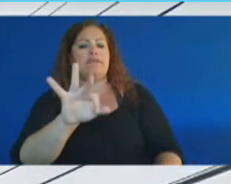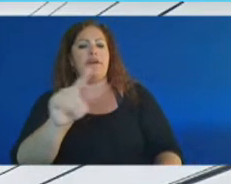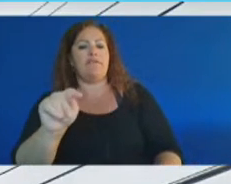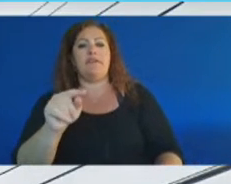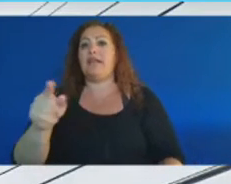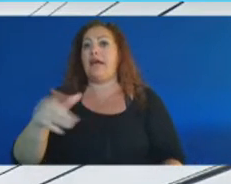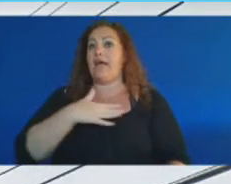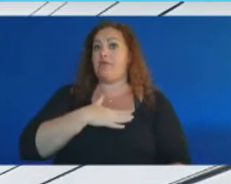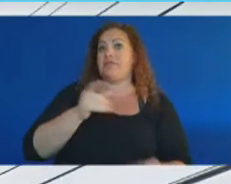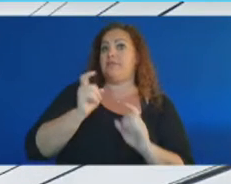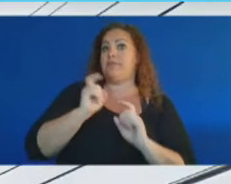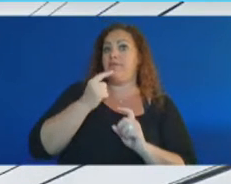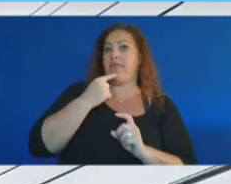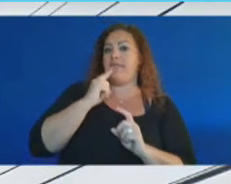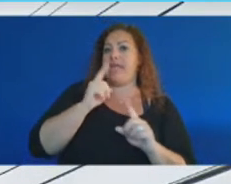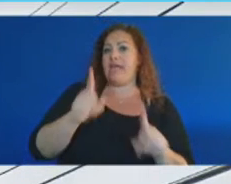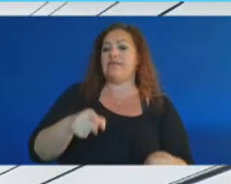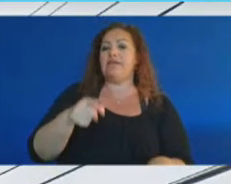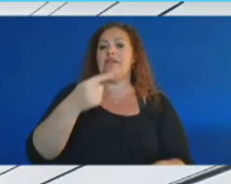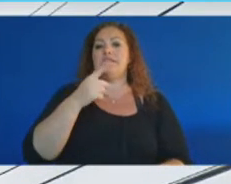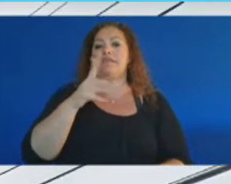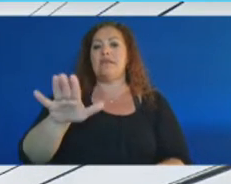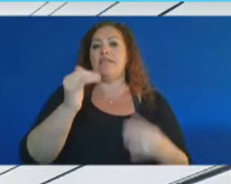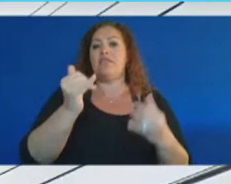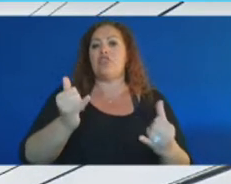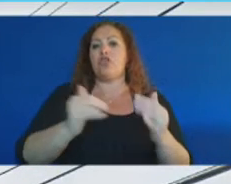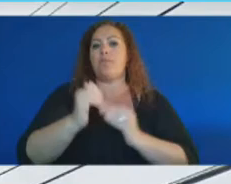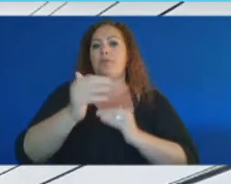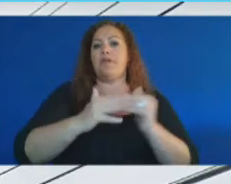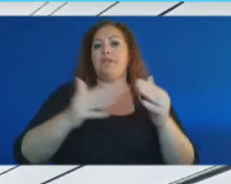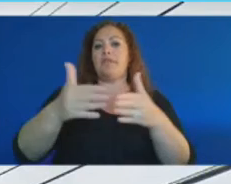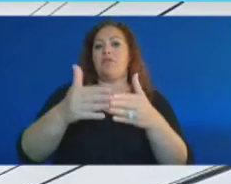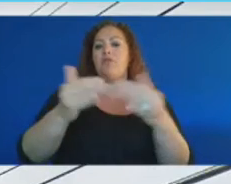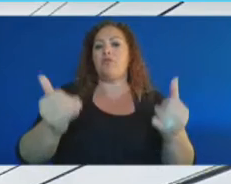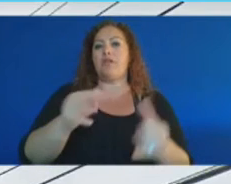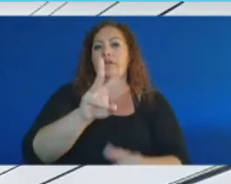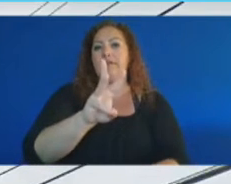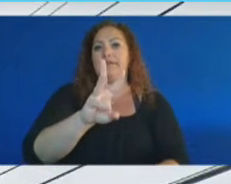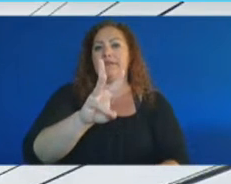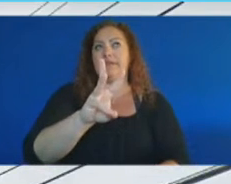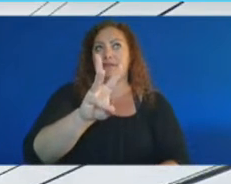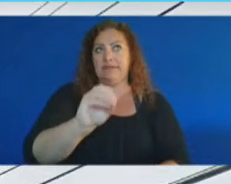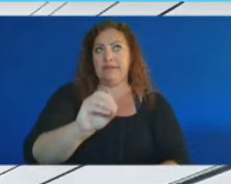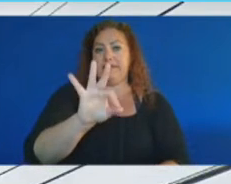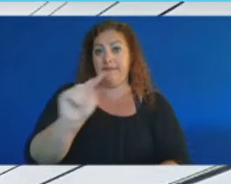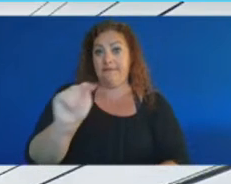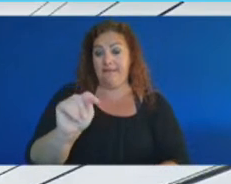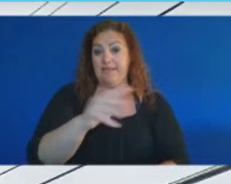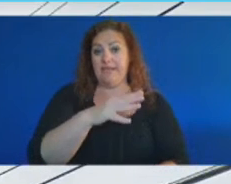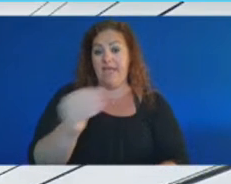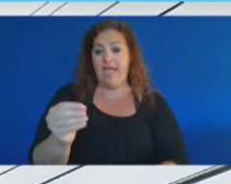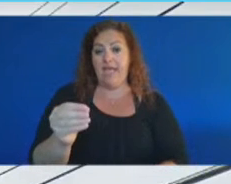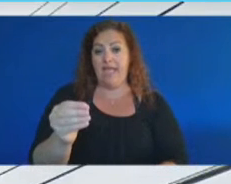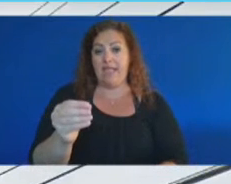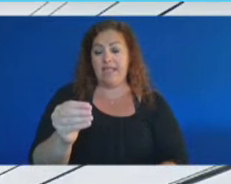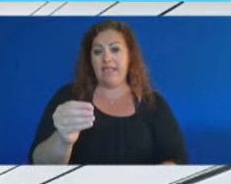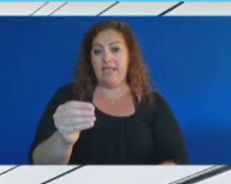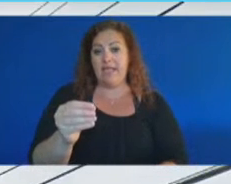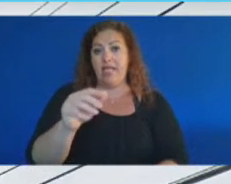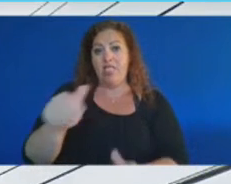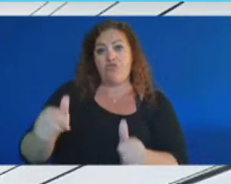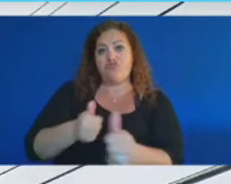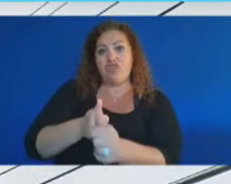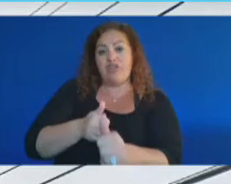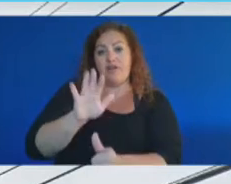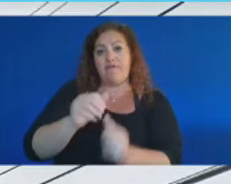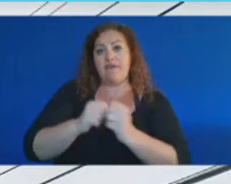answer okay uh he says their current building on the corner is 65 ft or sorry 60 ft and then the the rear of that structure does